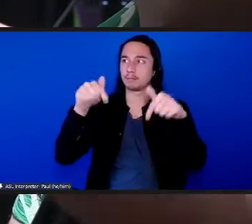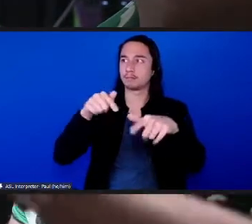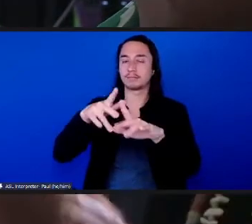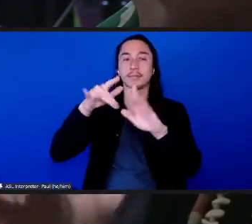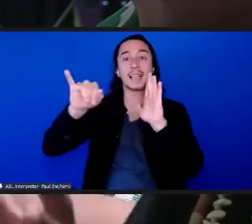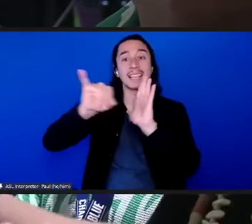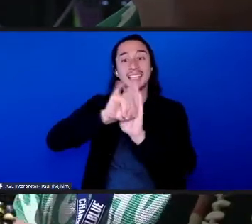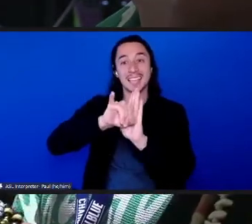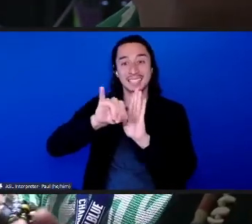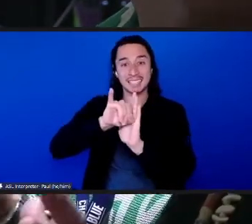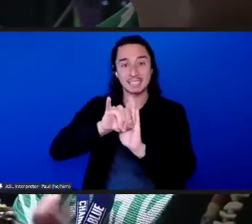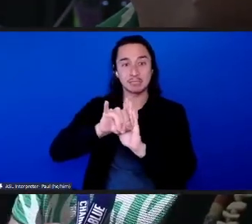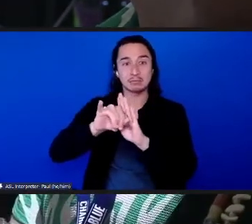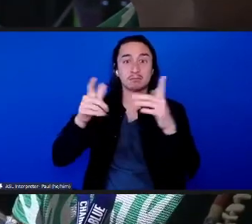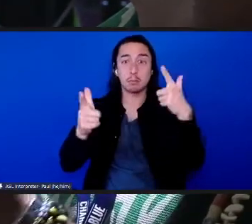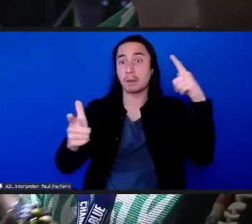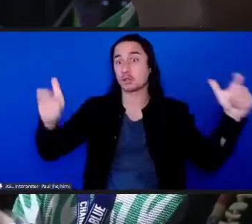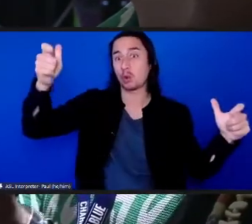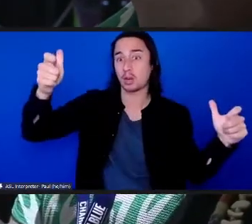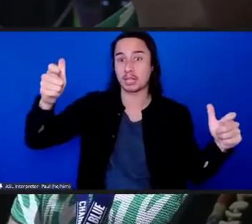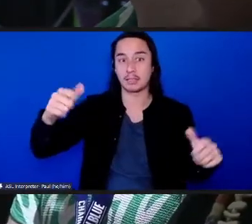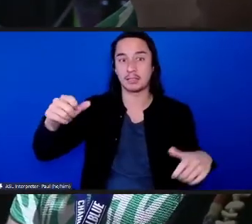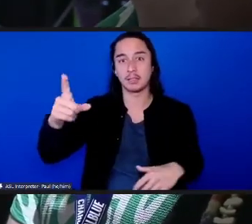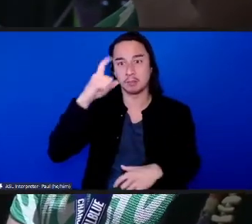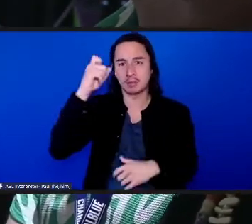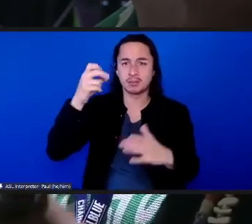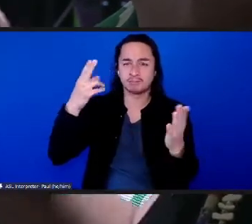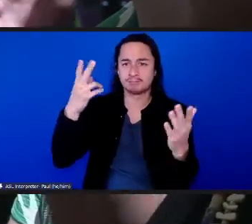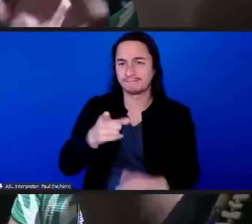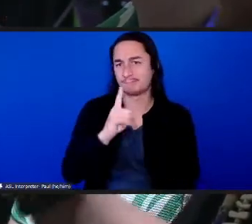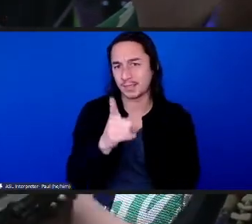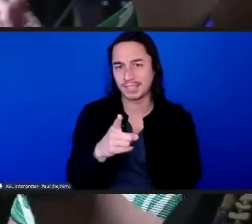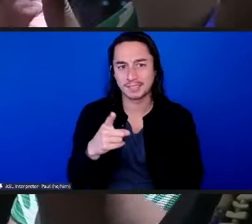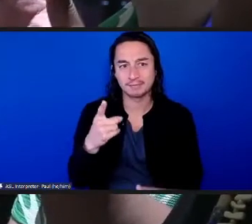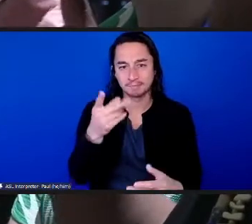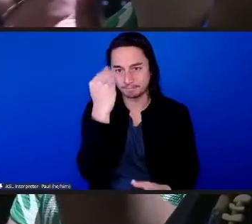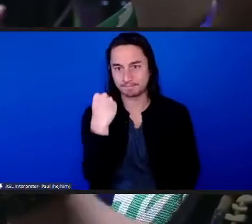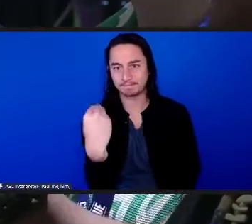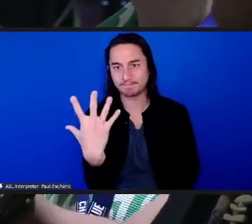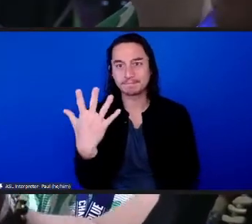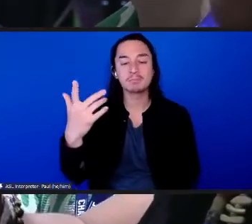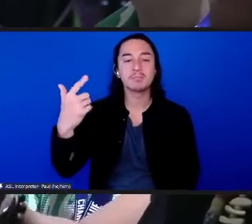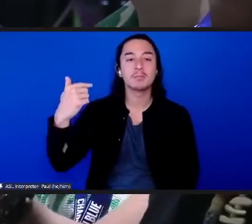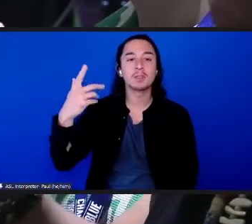identity majority. Because let's just be very real. We have done